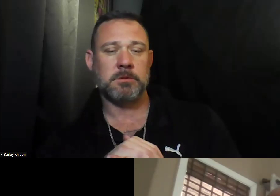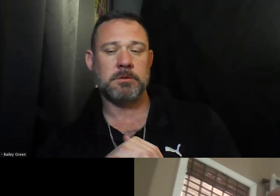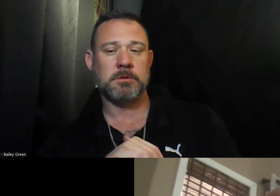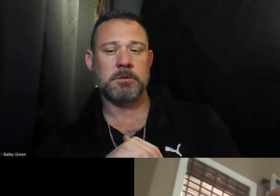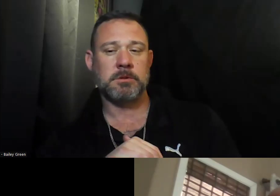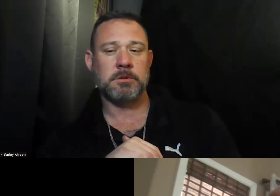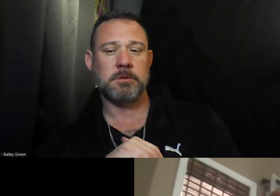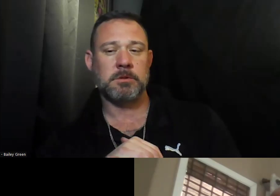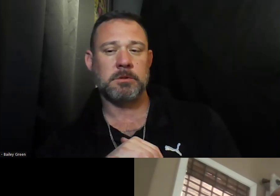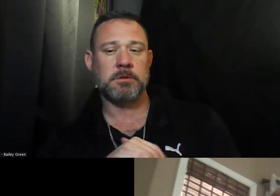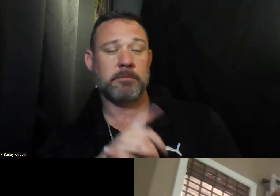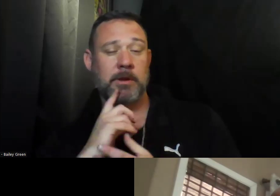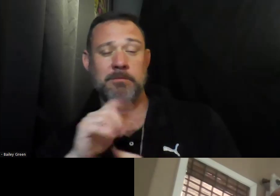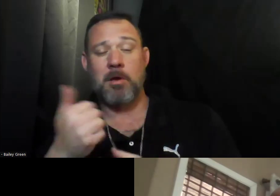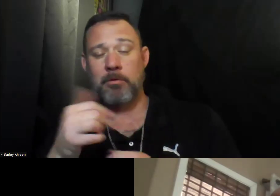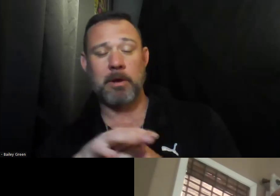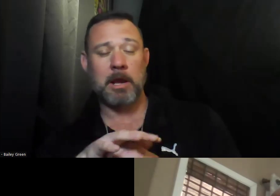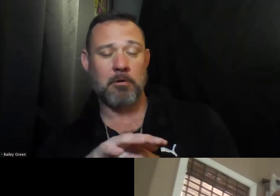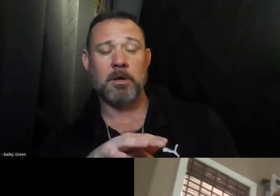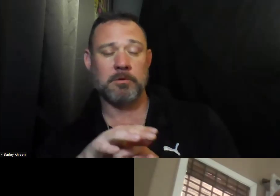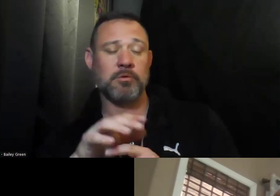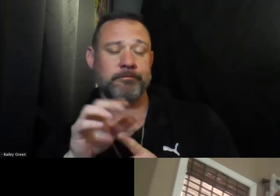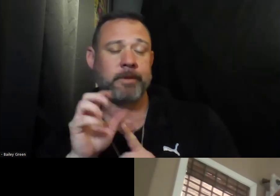that's another area to attack the problem.